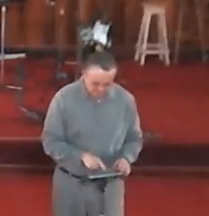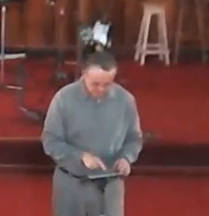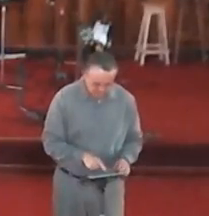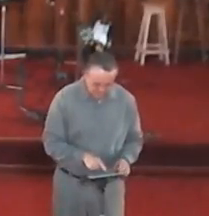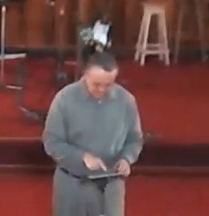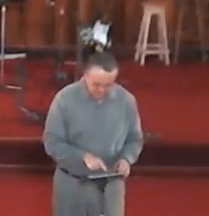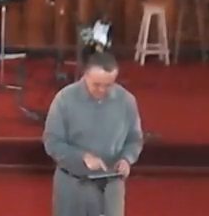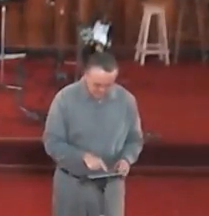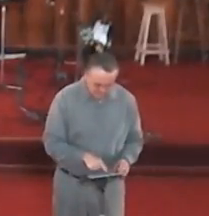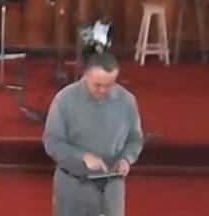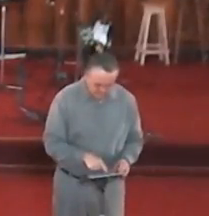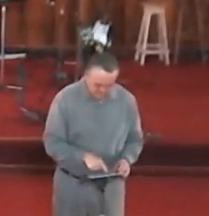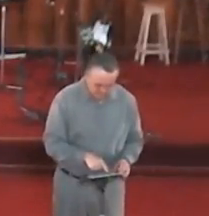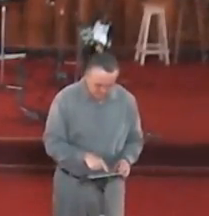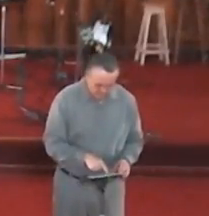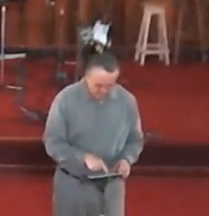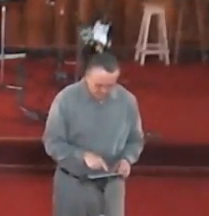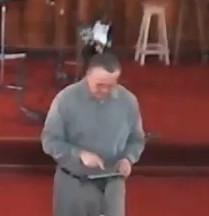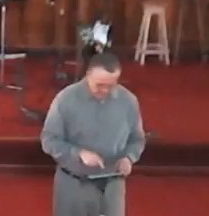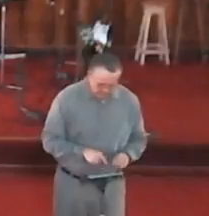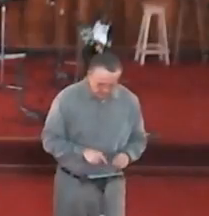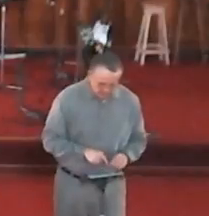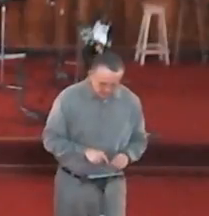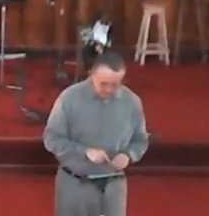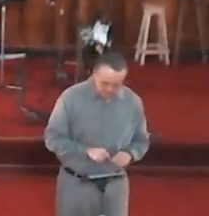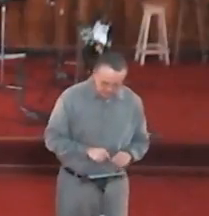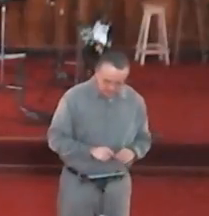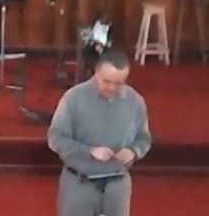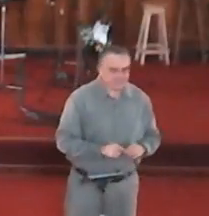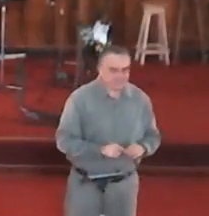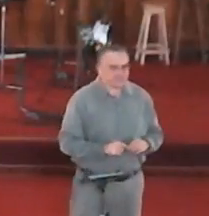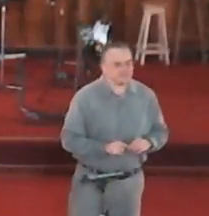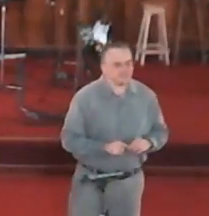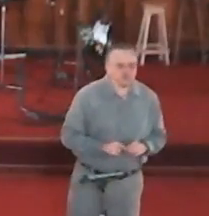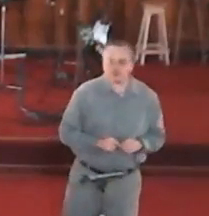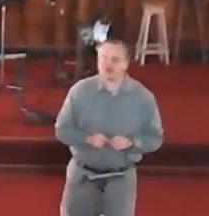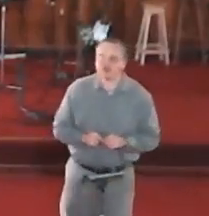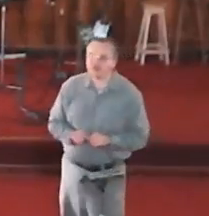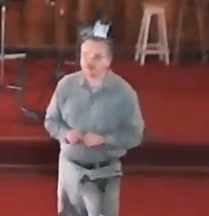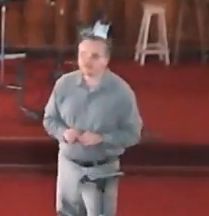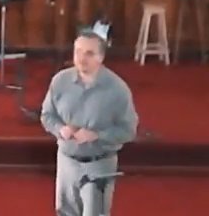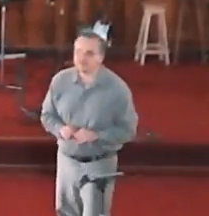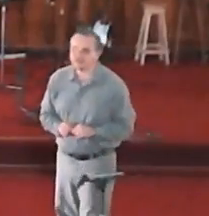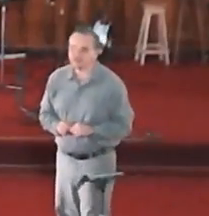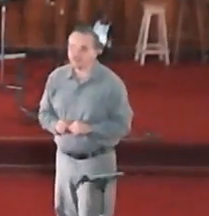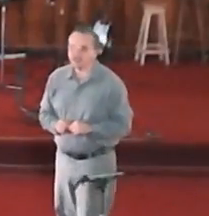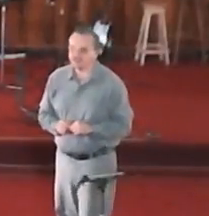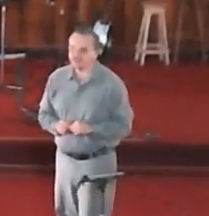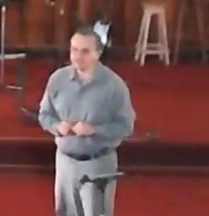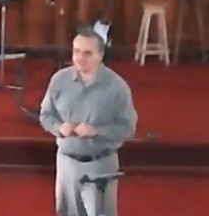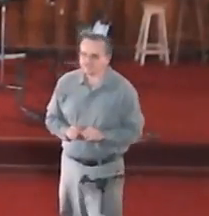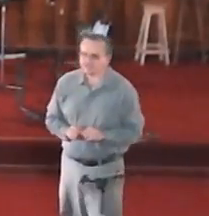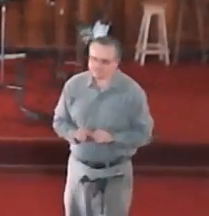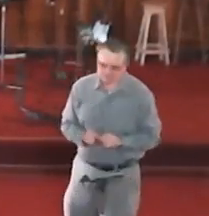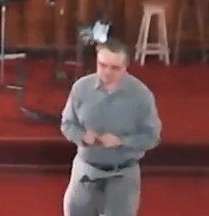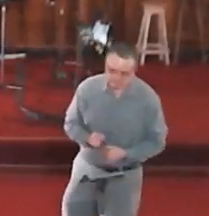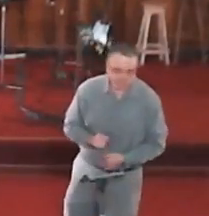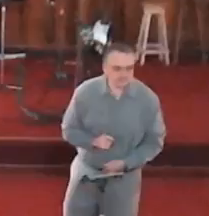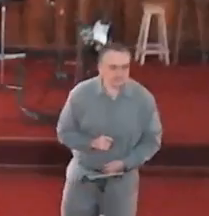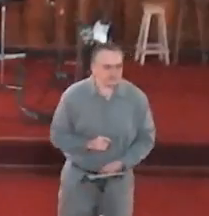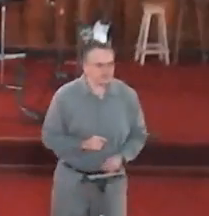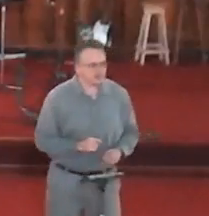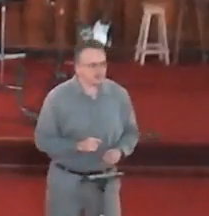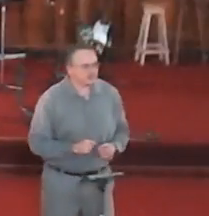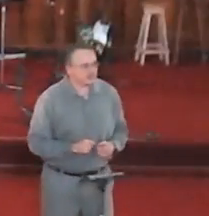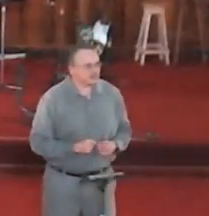one they sent with this offering to help the others who were facing famine. Yo anoté que él estimuló a otros ofrendar. I took note